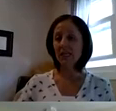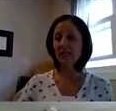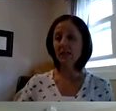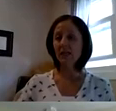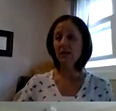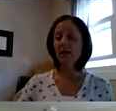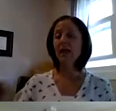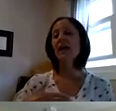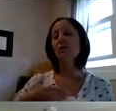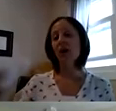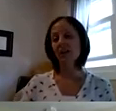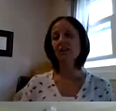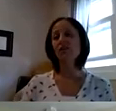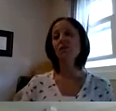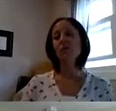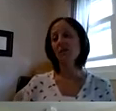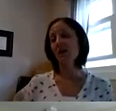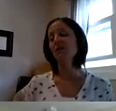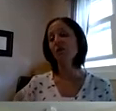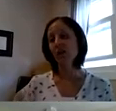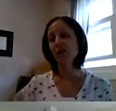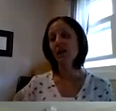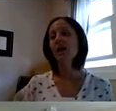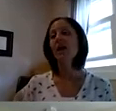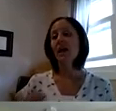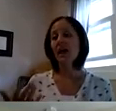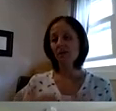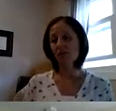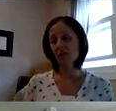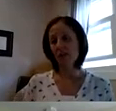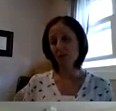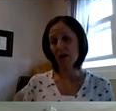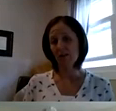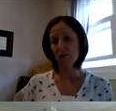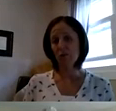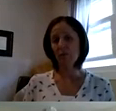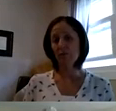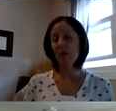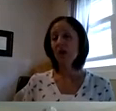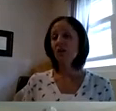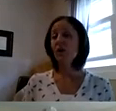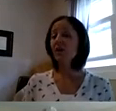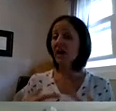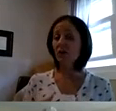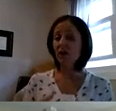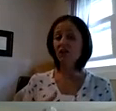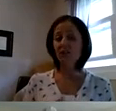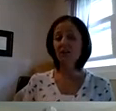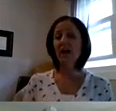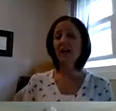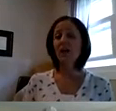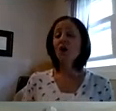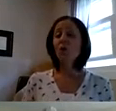of need and process you for payment as quickly and efficiently as possible. So on the